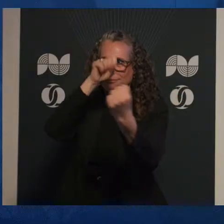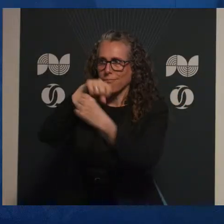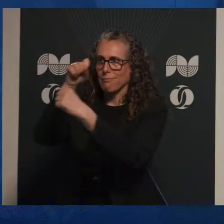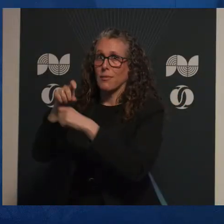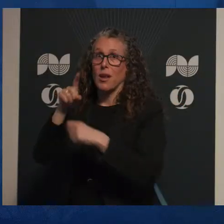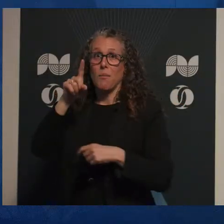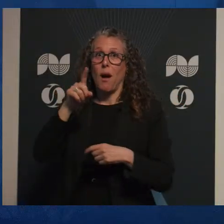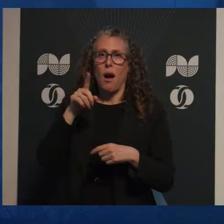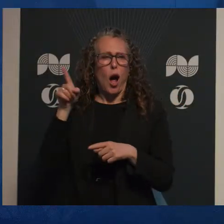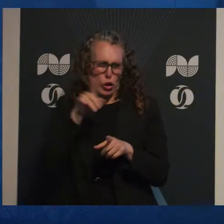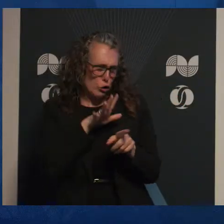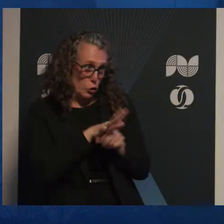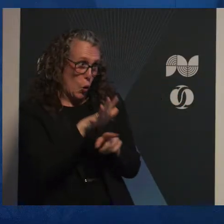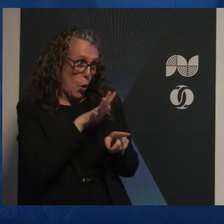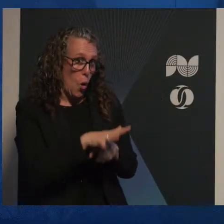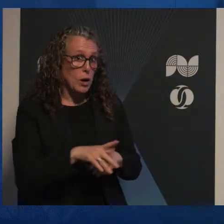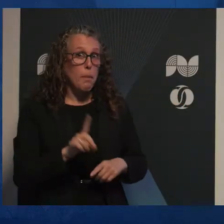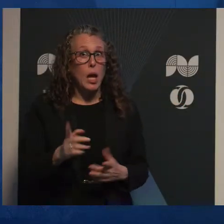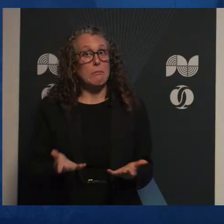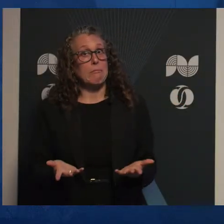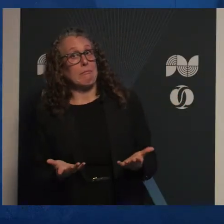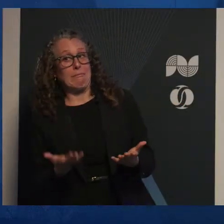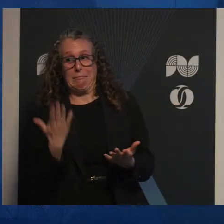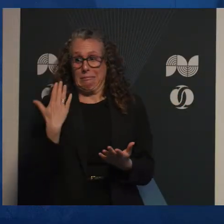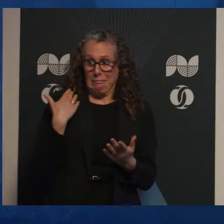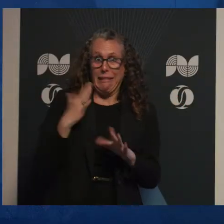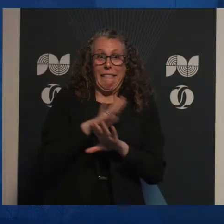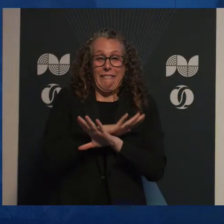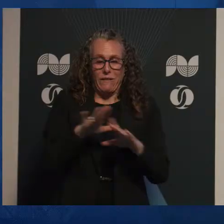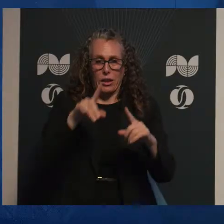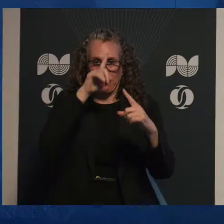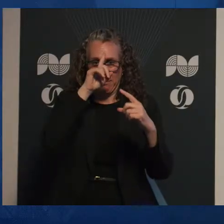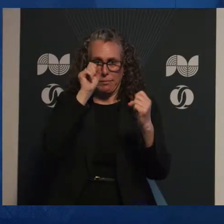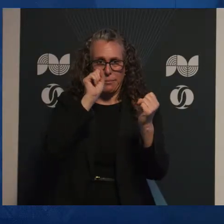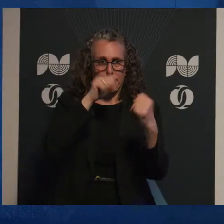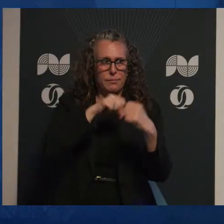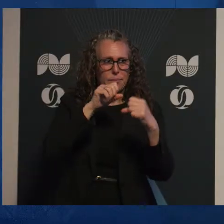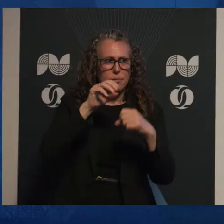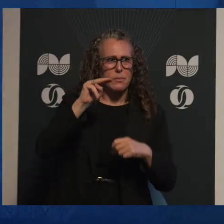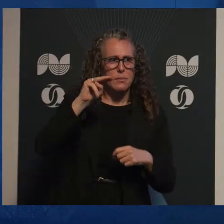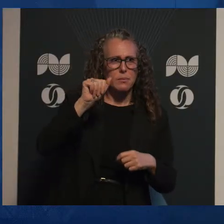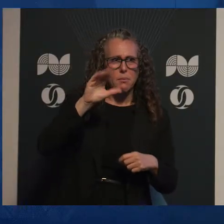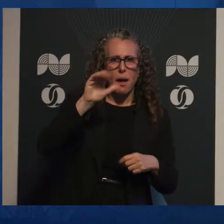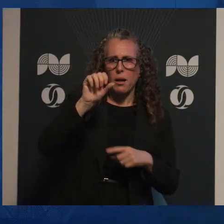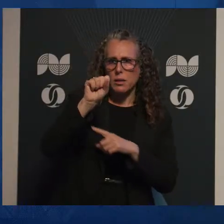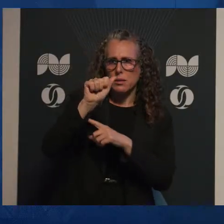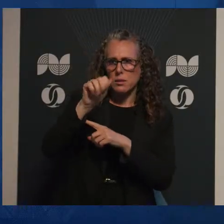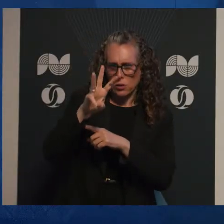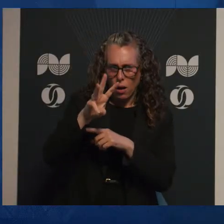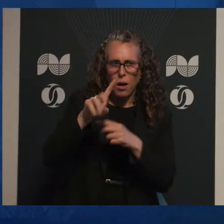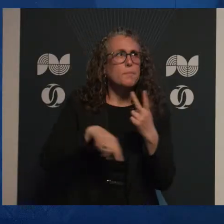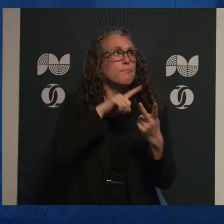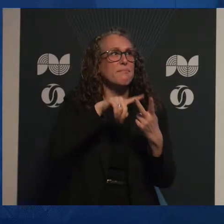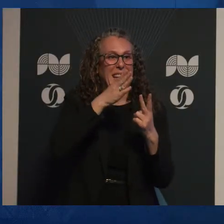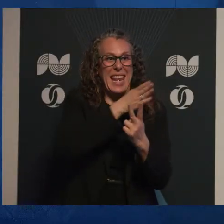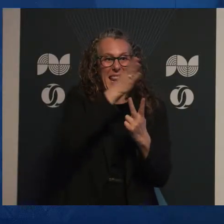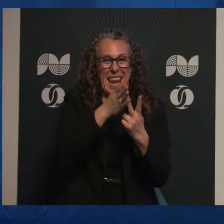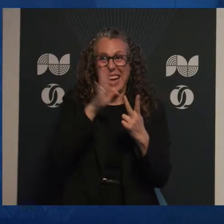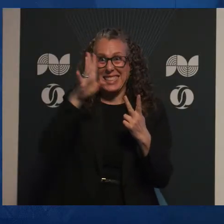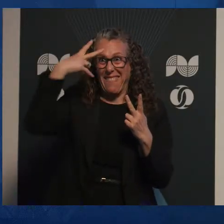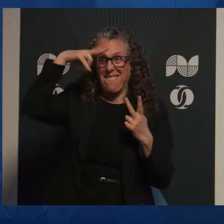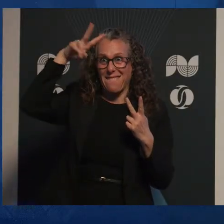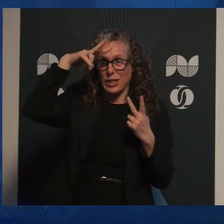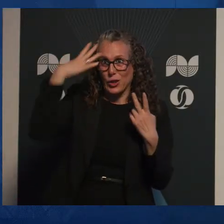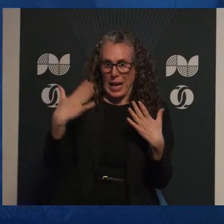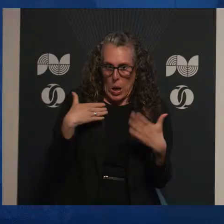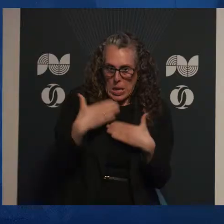joke, because we've concluded the negotiations with Mercosur. We're in the finishing line with Mexico. We're looking